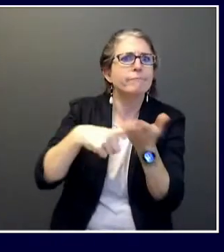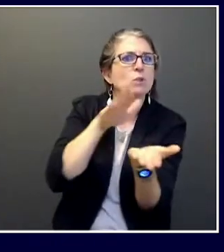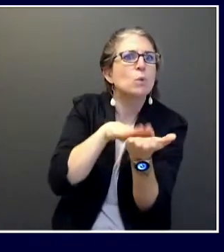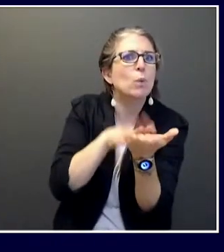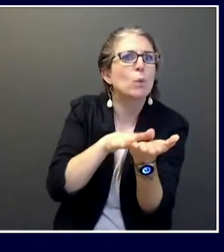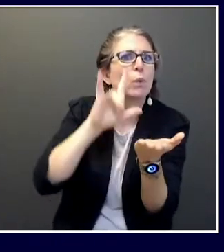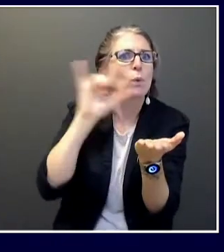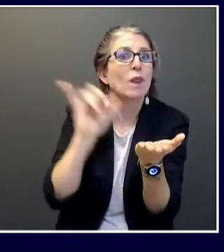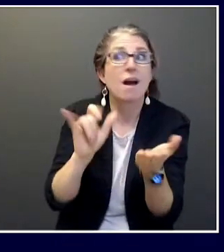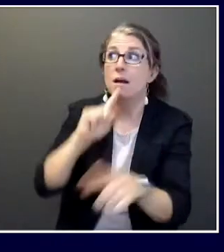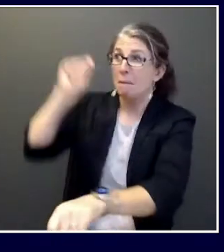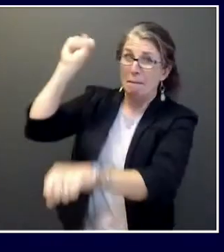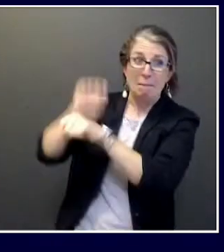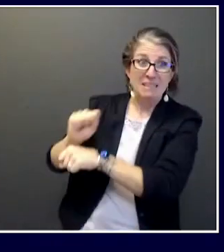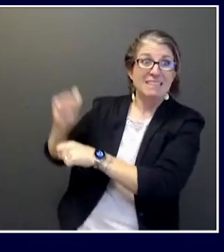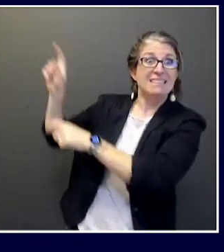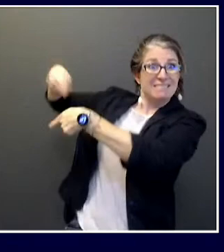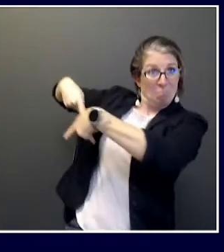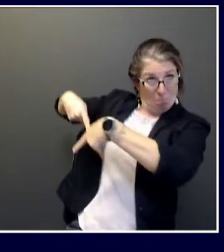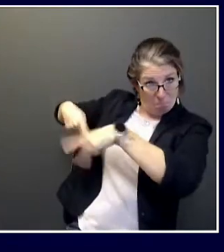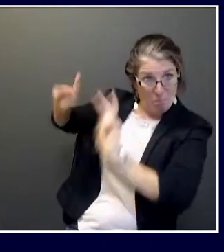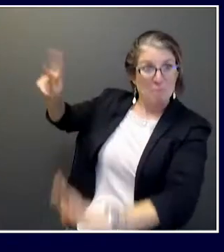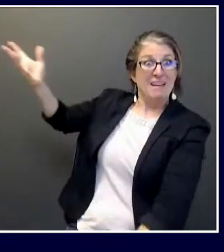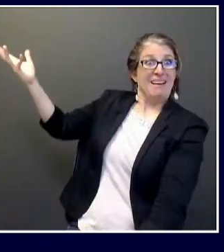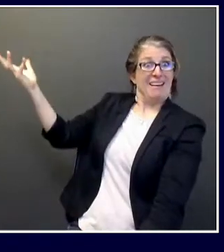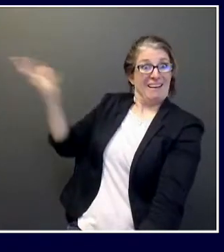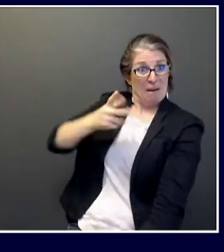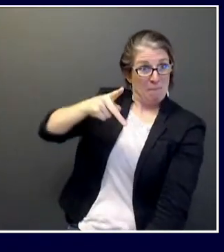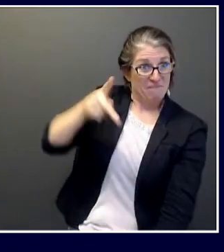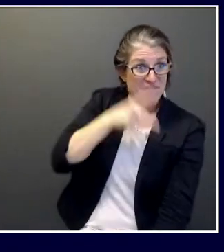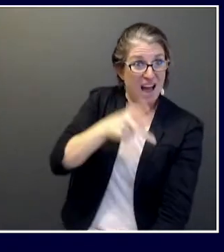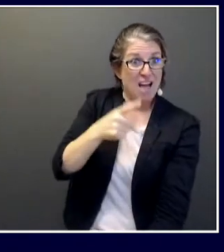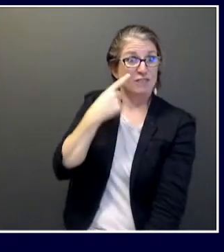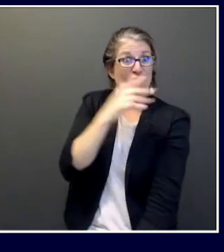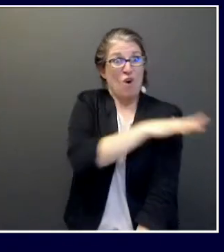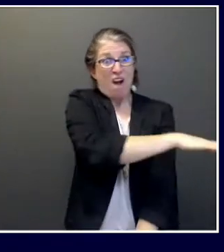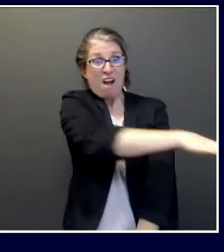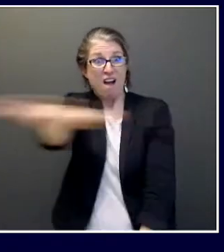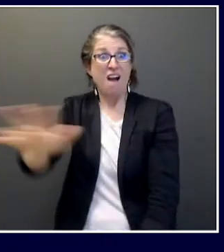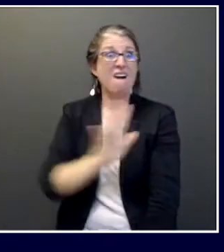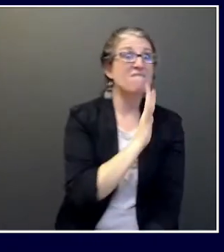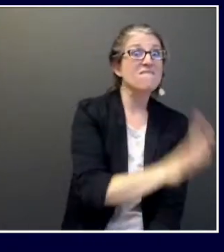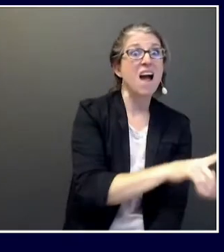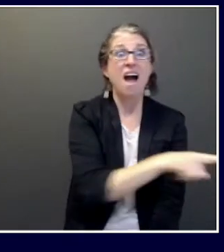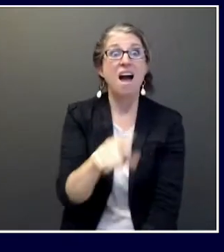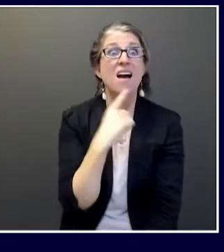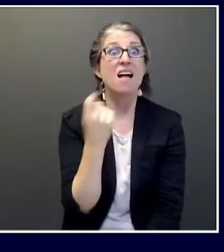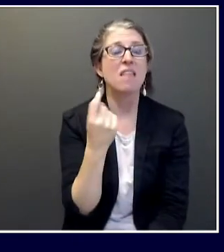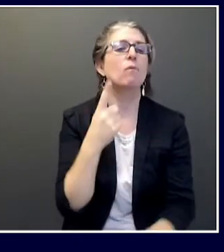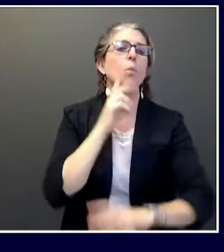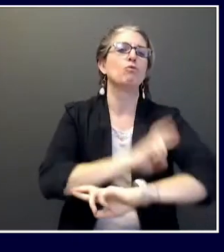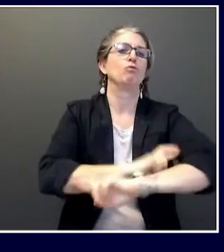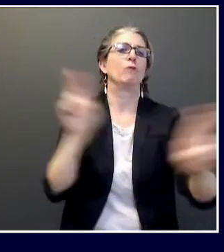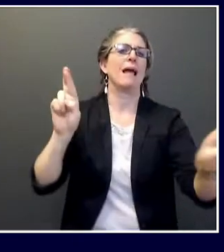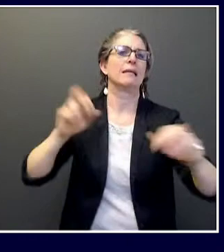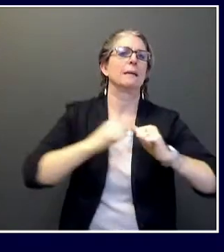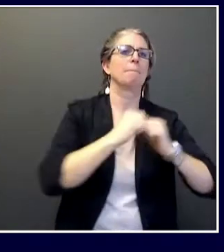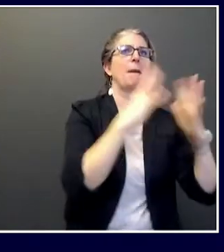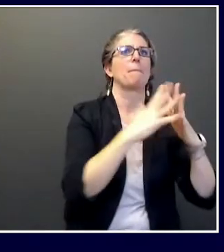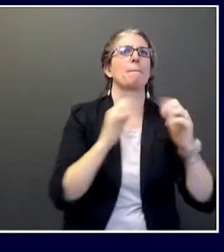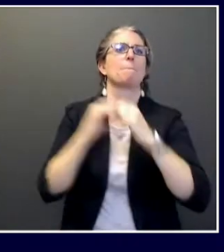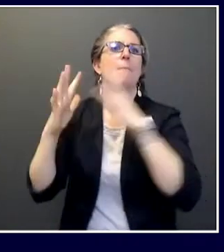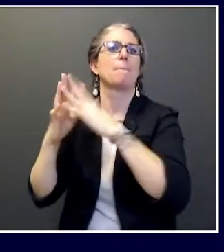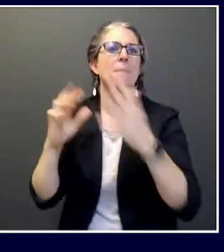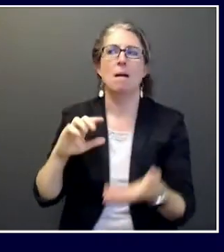arrival of the Pfizer vaccine. We can talk more about this, but we're focusing our approach on making as